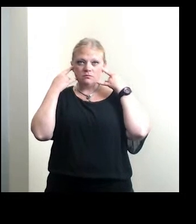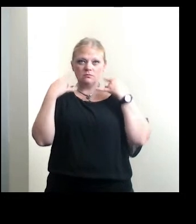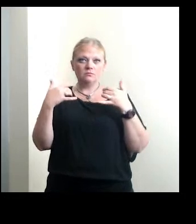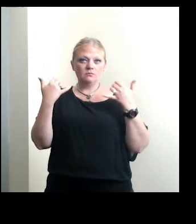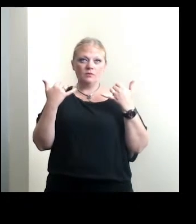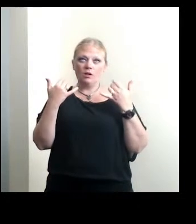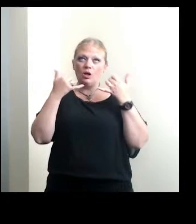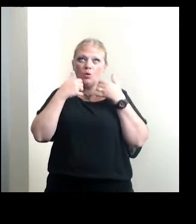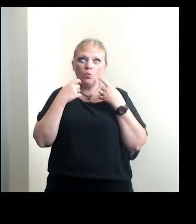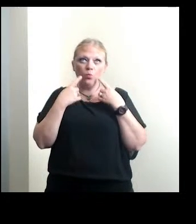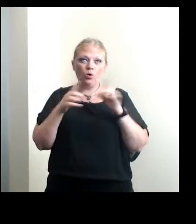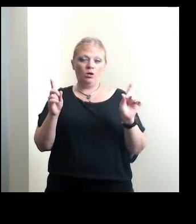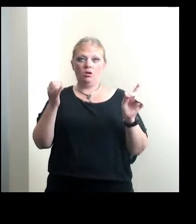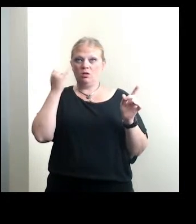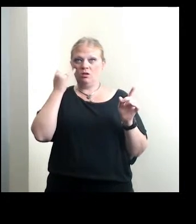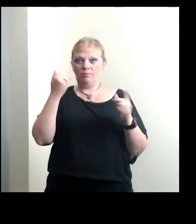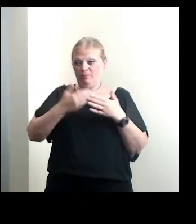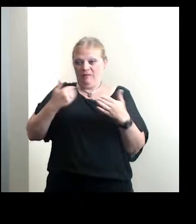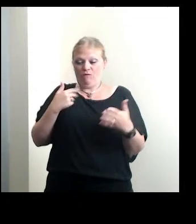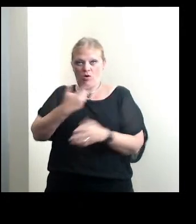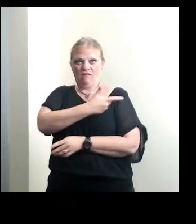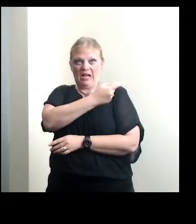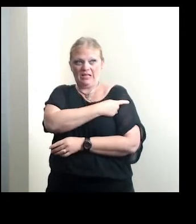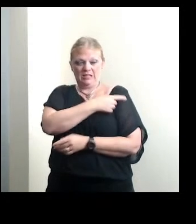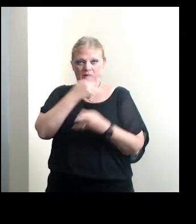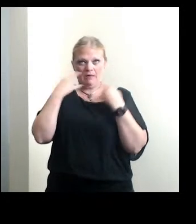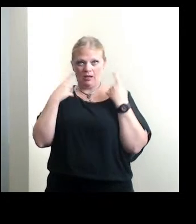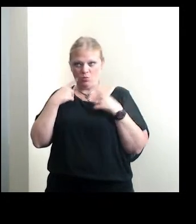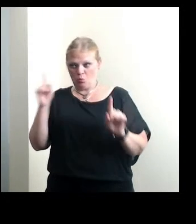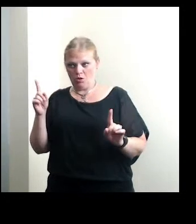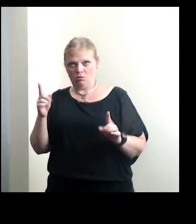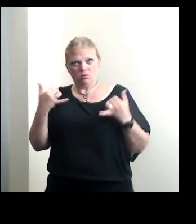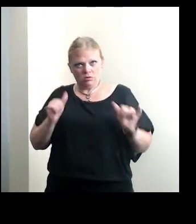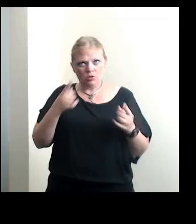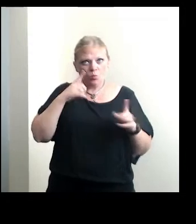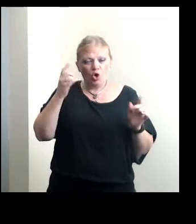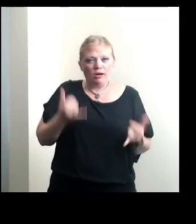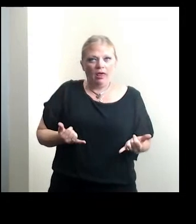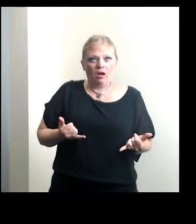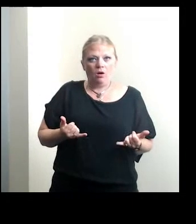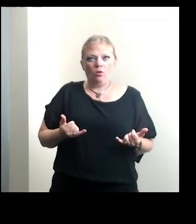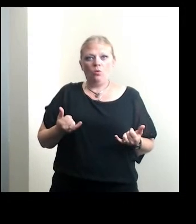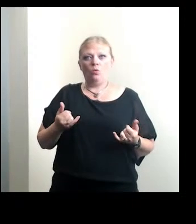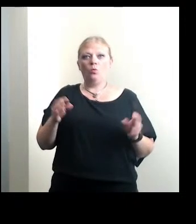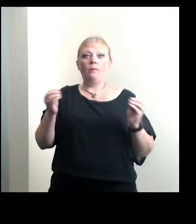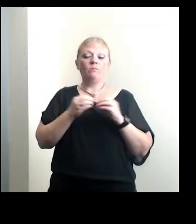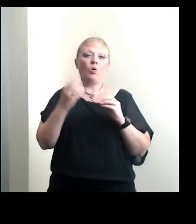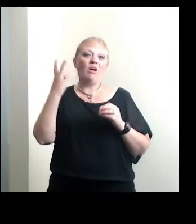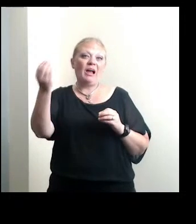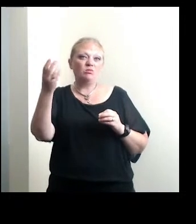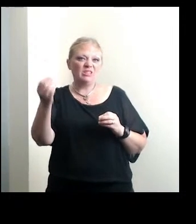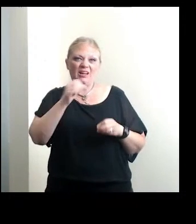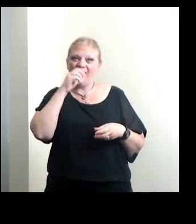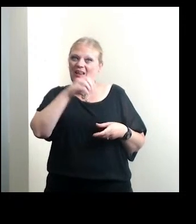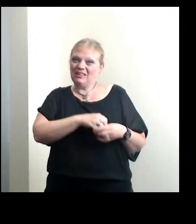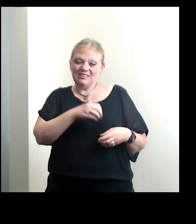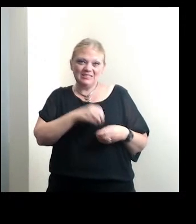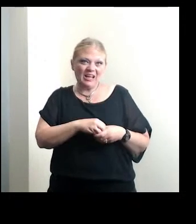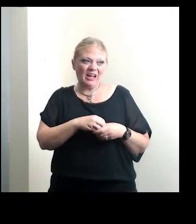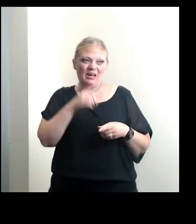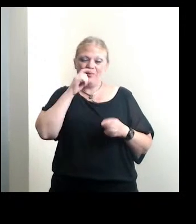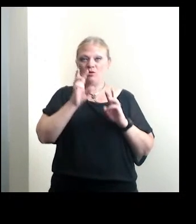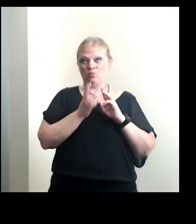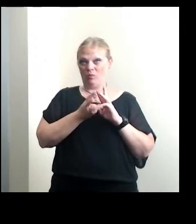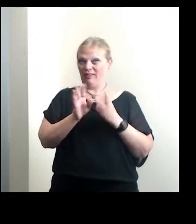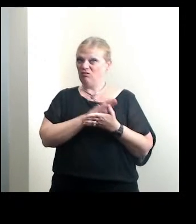masked when we didn't have any vaccines. It's going to work now. And also doing more outside compared to inside, especially since the